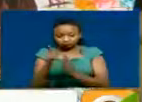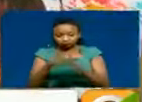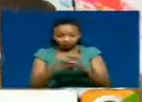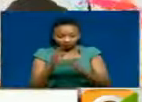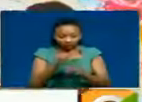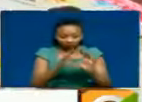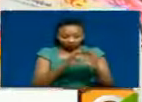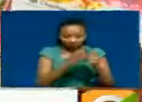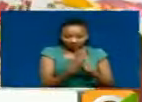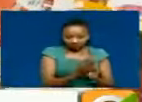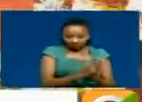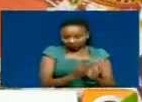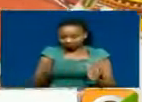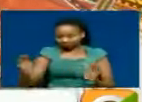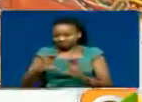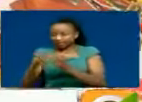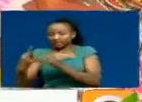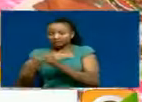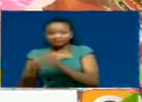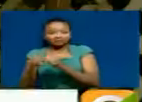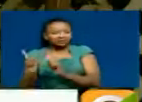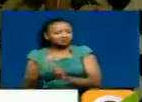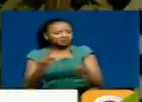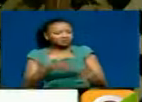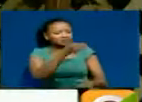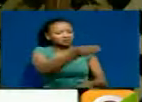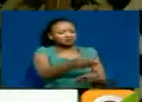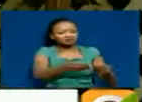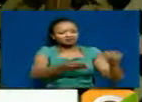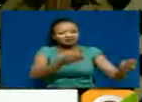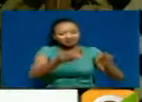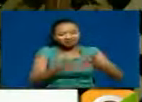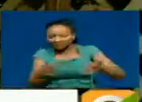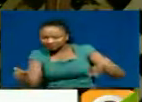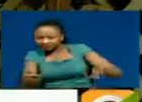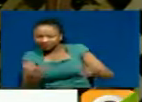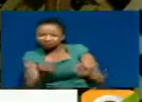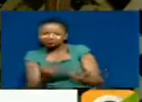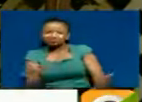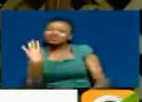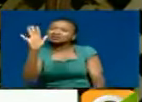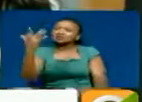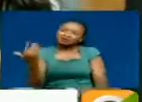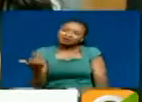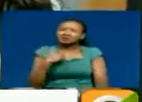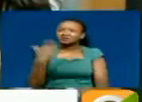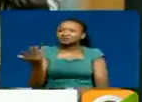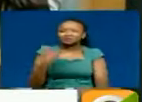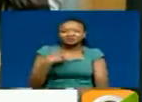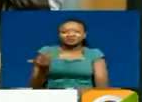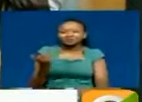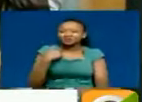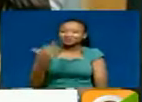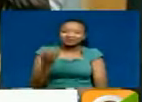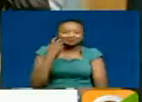class 4 to class 8. But when I was on the ground giving out the books, the little children were just like, they all came and they were